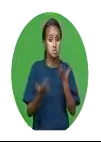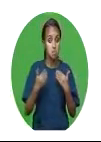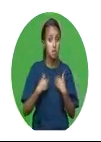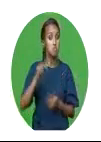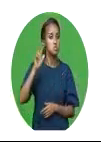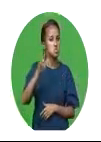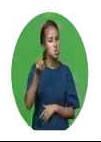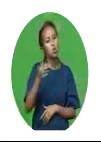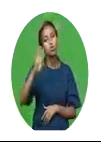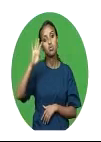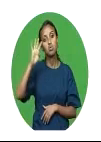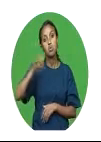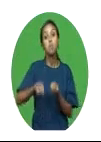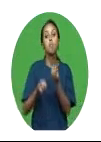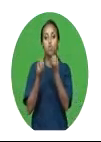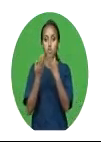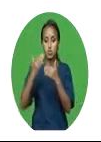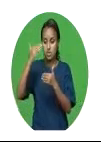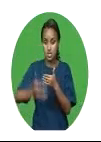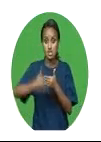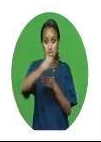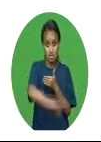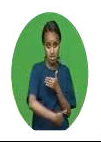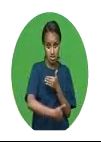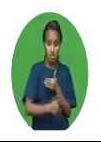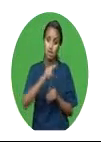more sides. A single curved